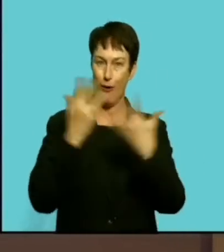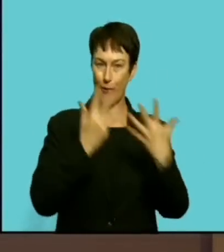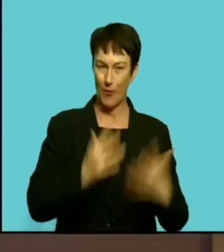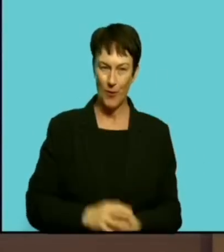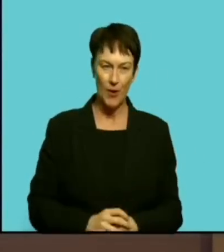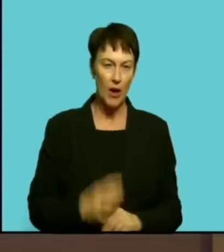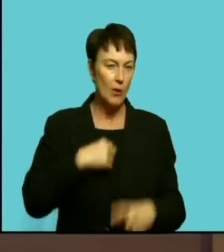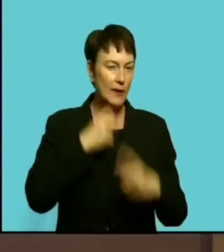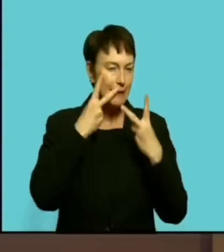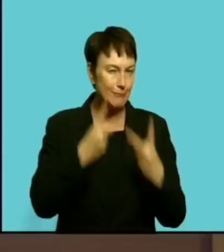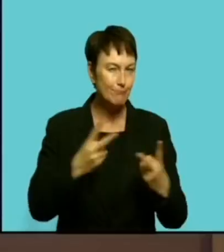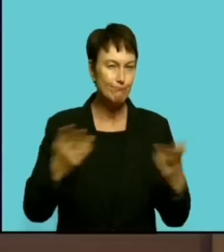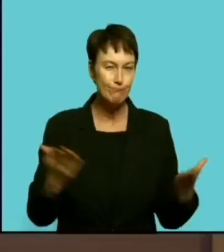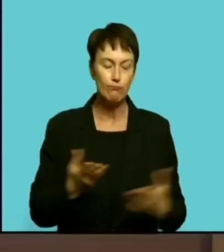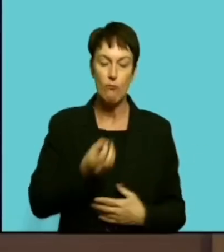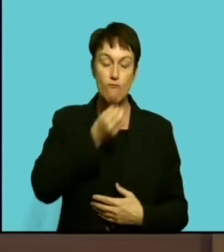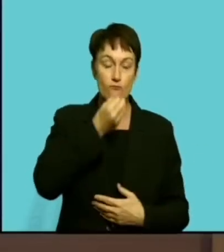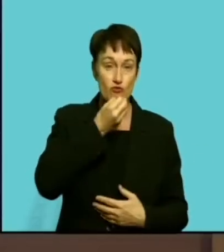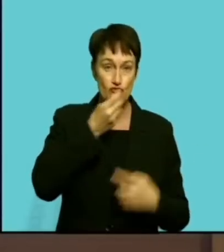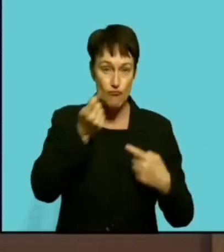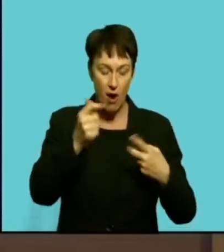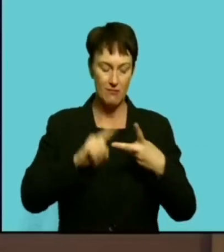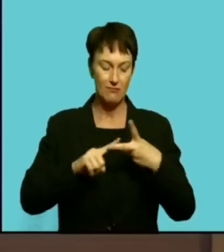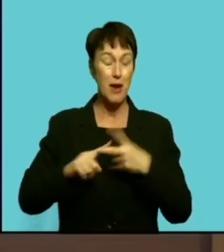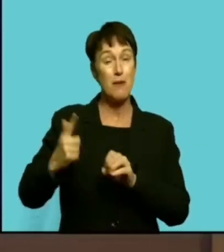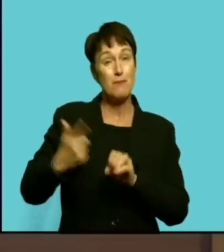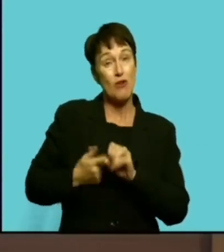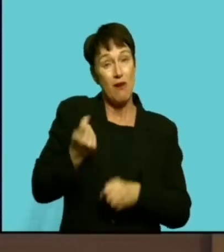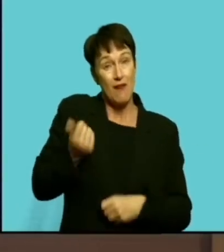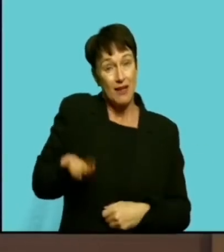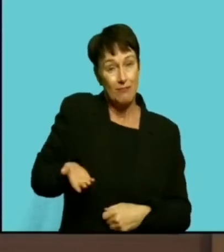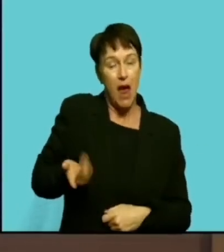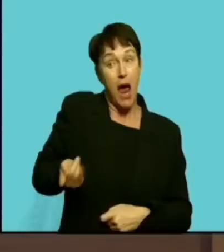elevated food and fuel prices, have been realized.